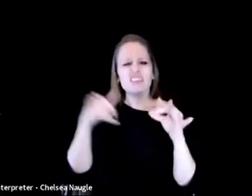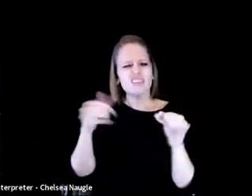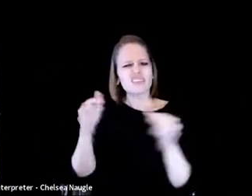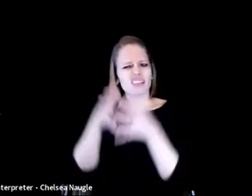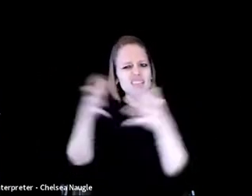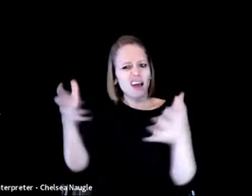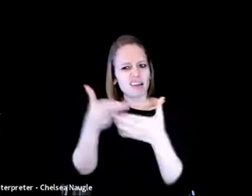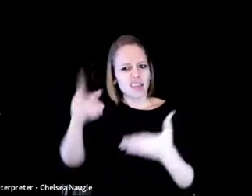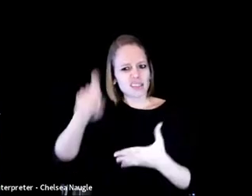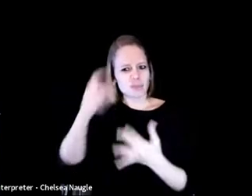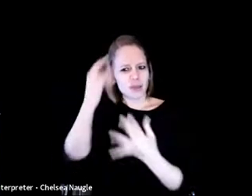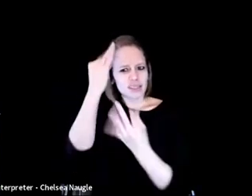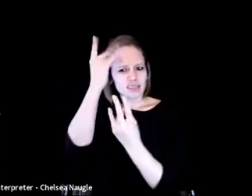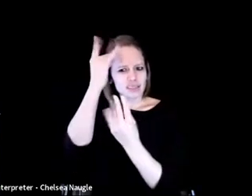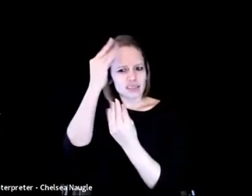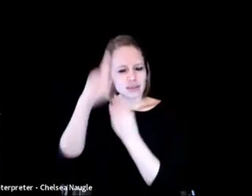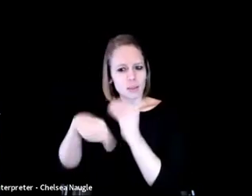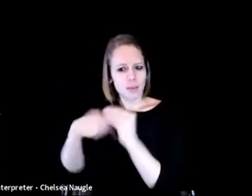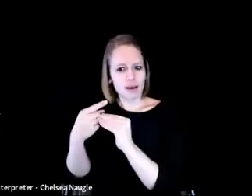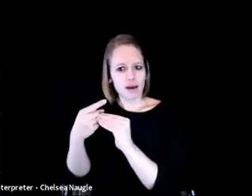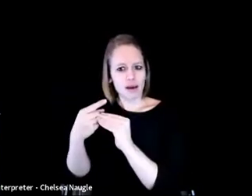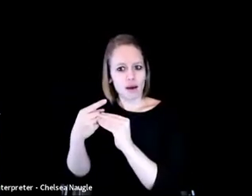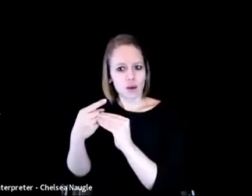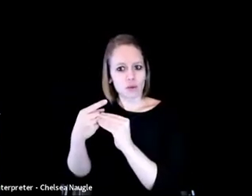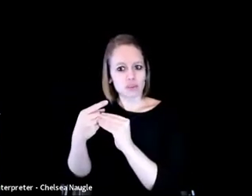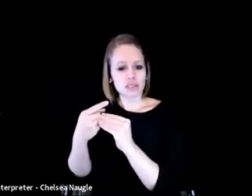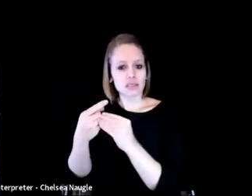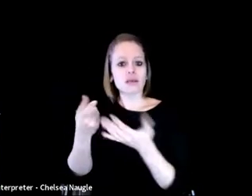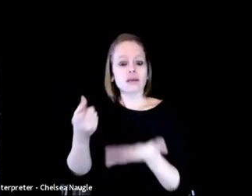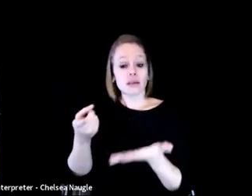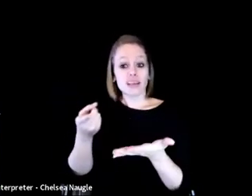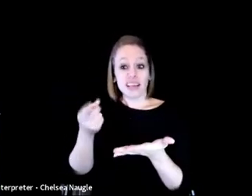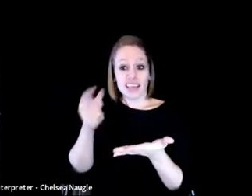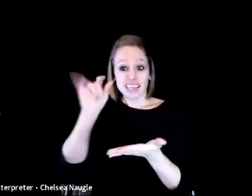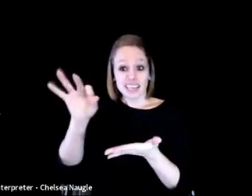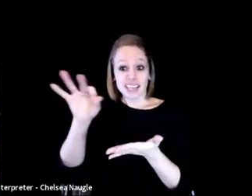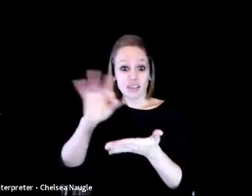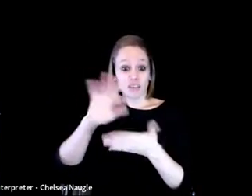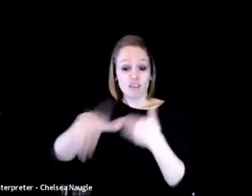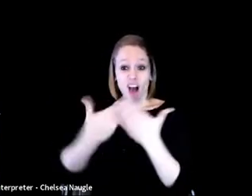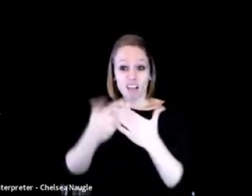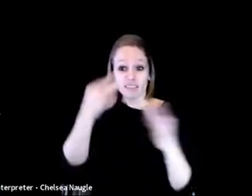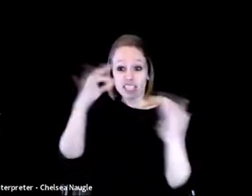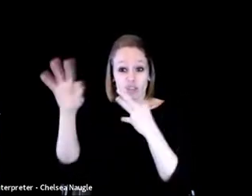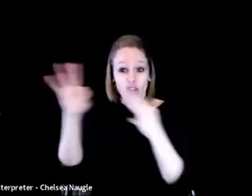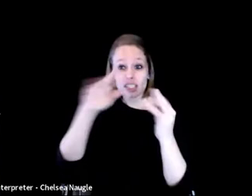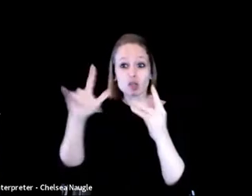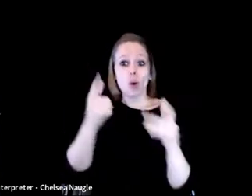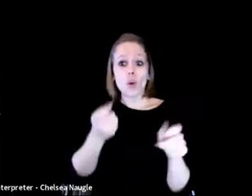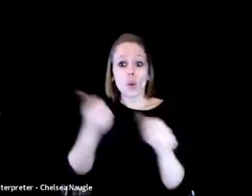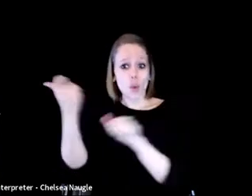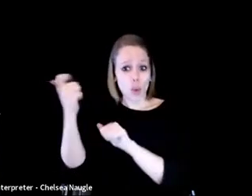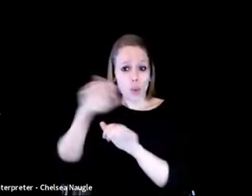And if those are considered, does the person still behave in that same way? So I think that's a key difference to think about.